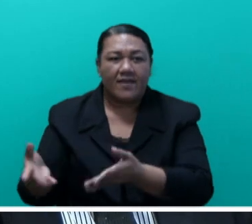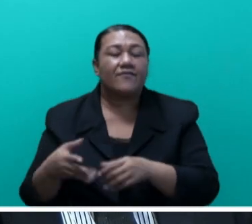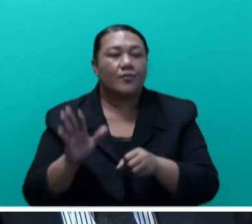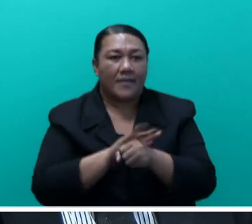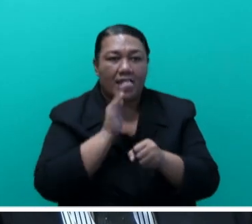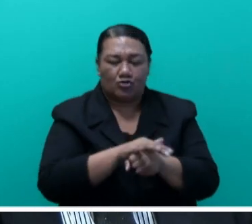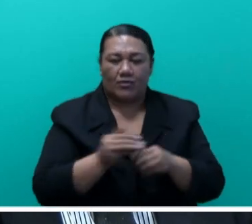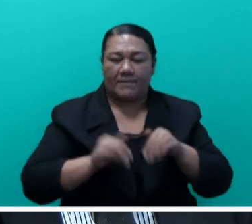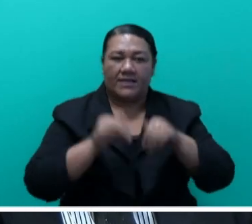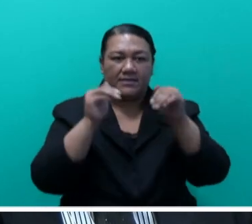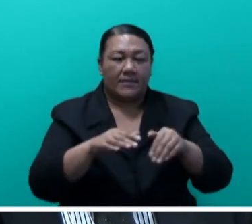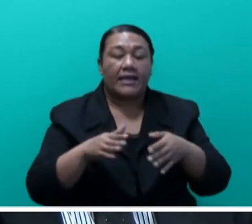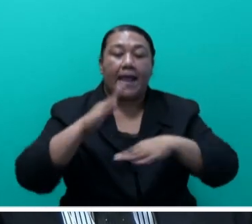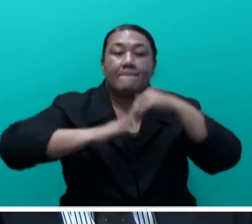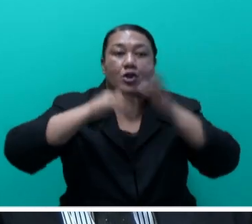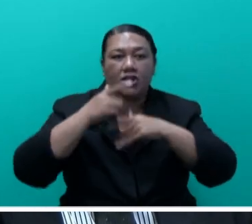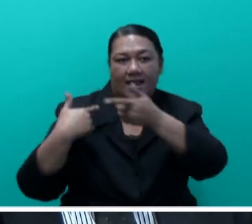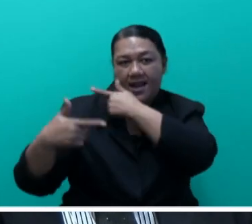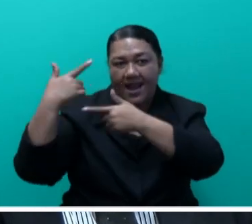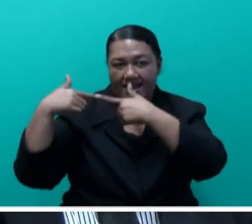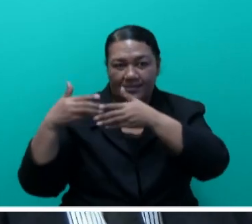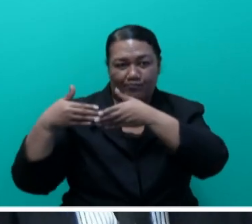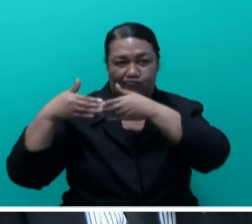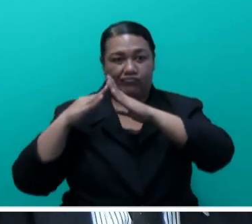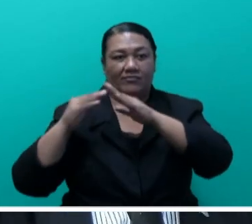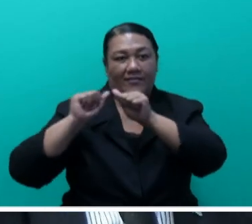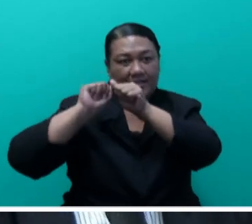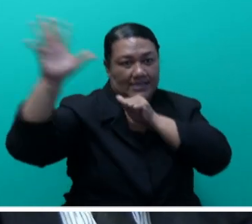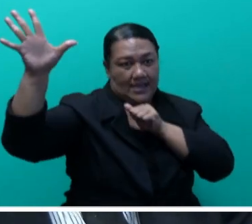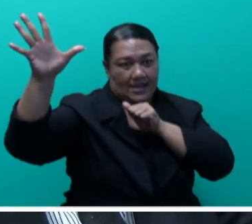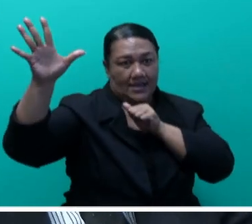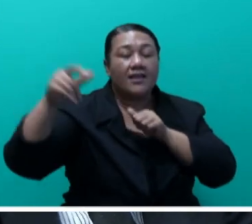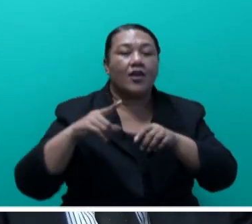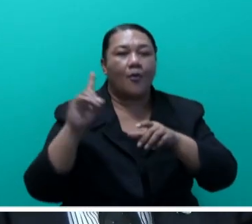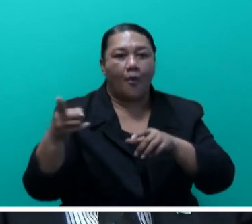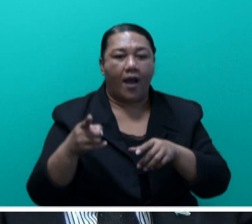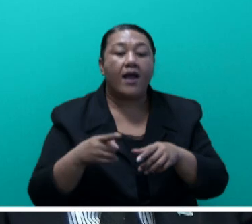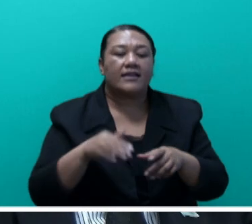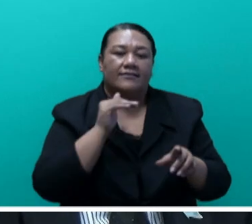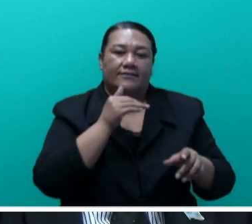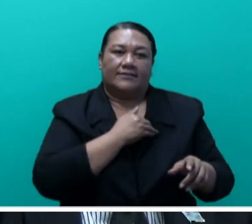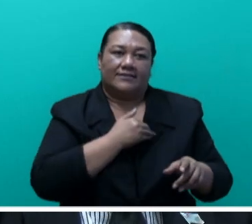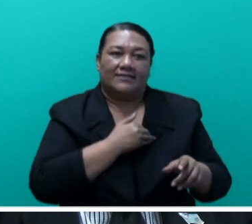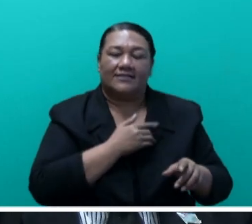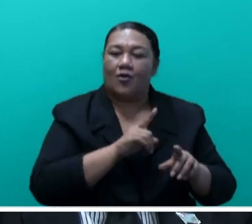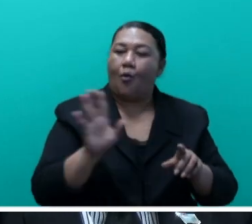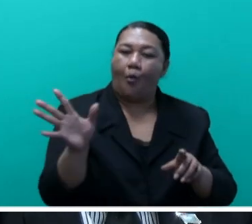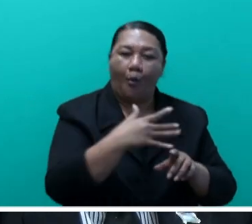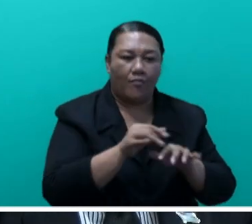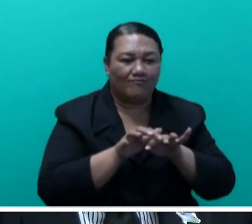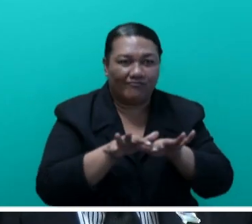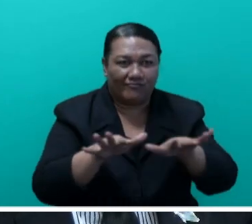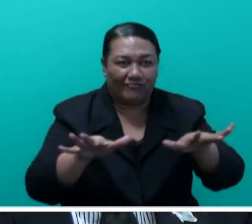and building a legacy of excellence that will inspire generations to come.